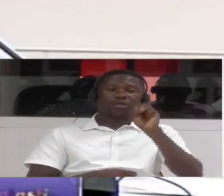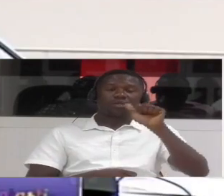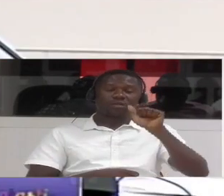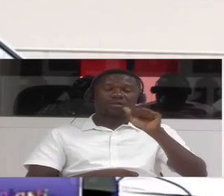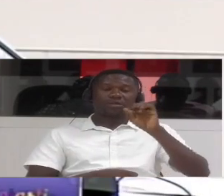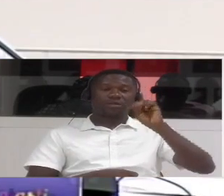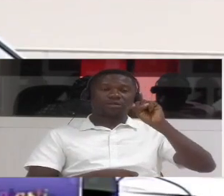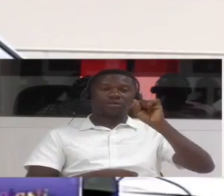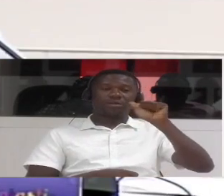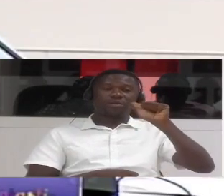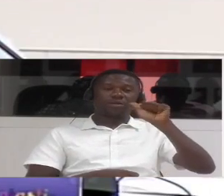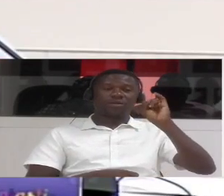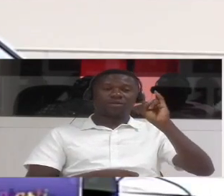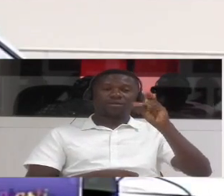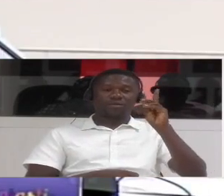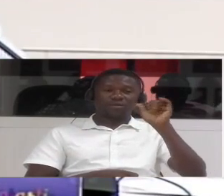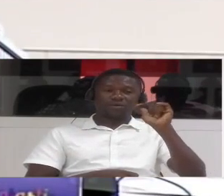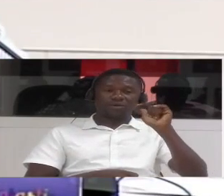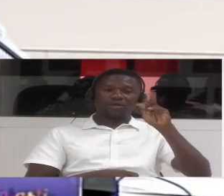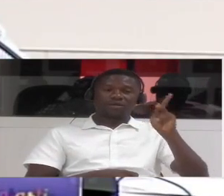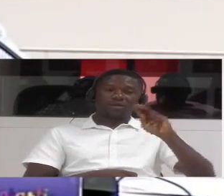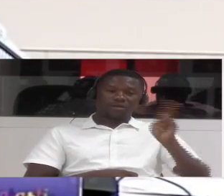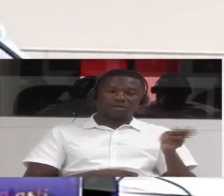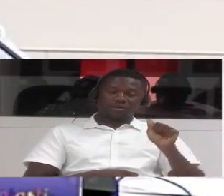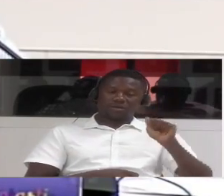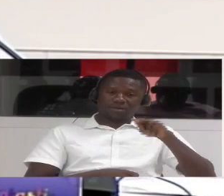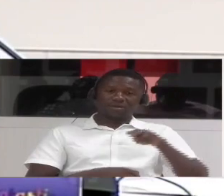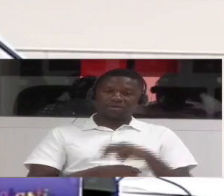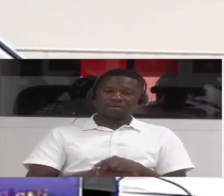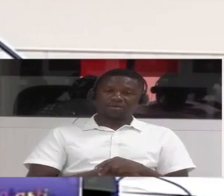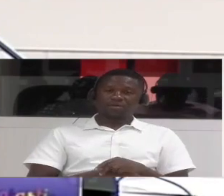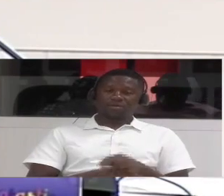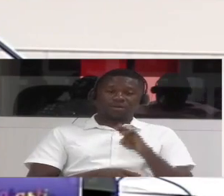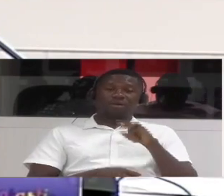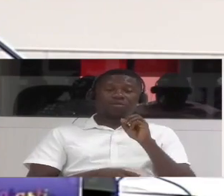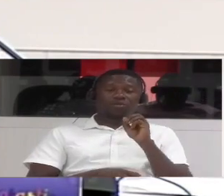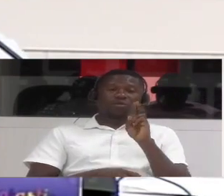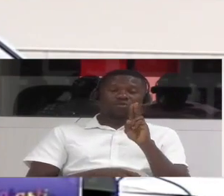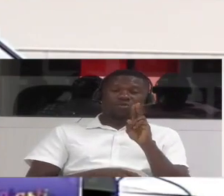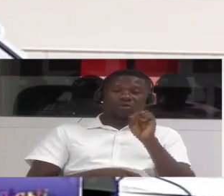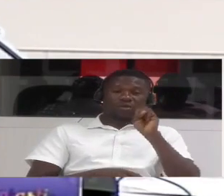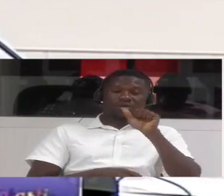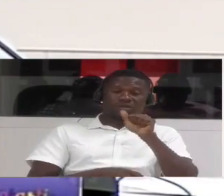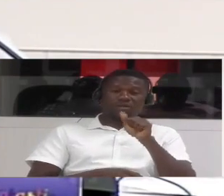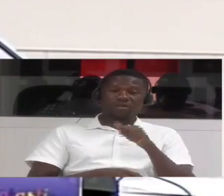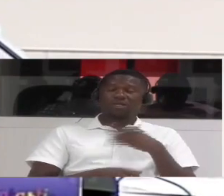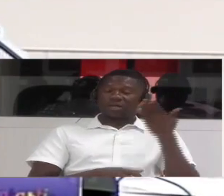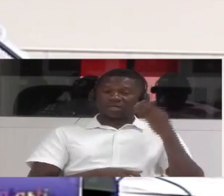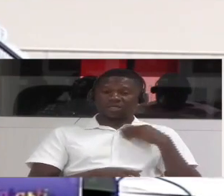Musa actually had traveled to, I think, South Africa, and